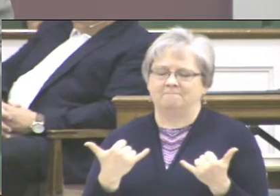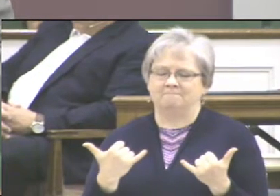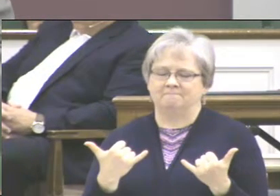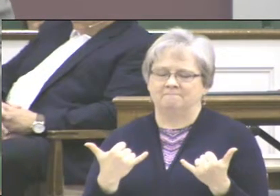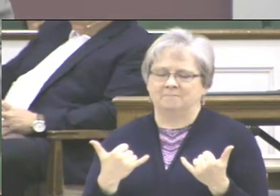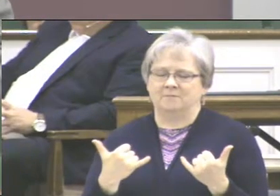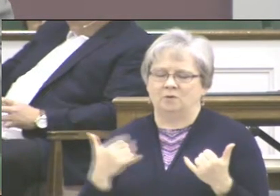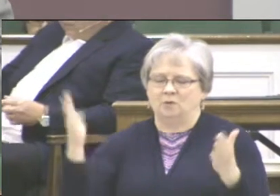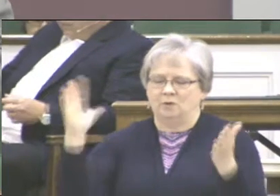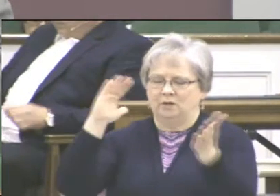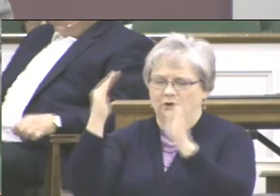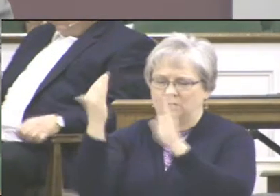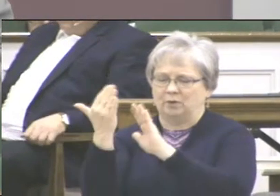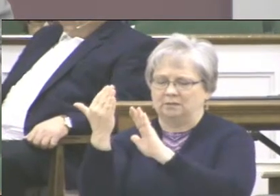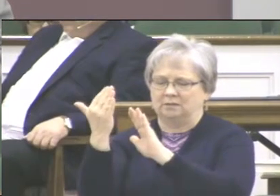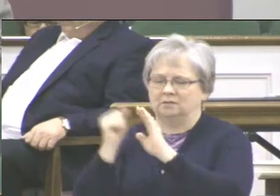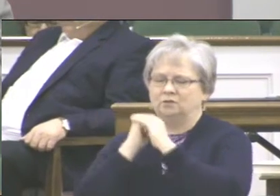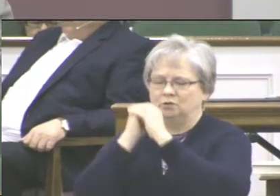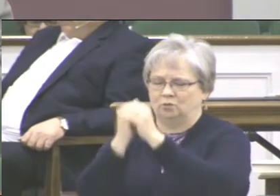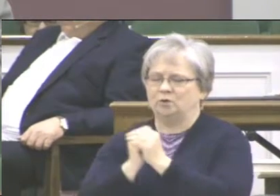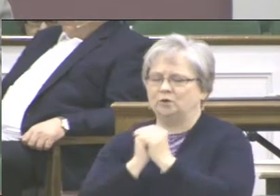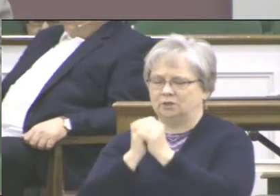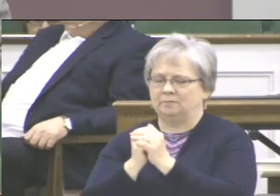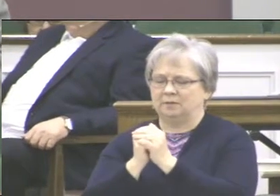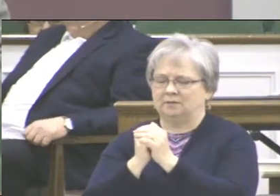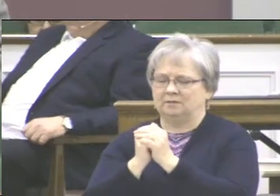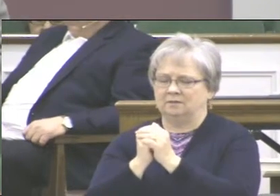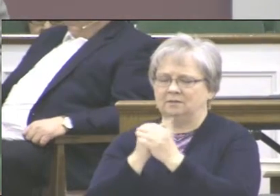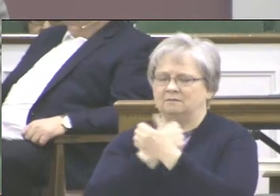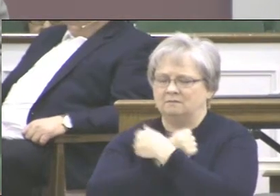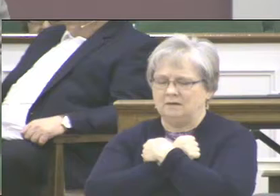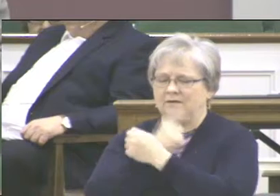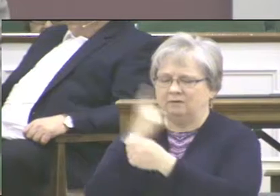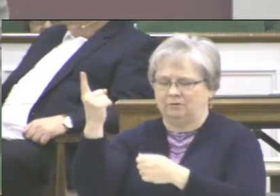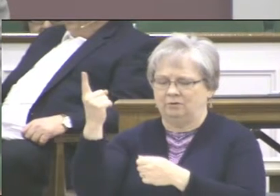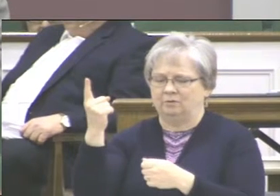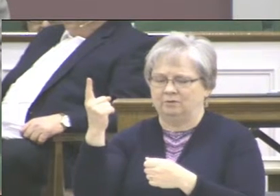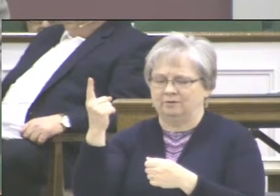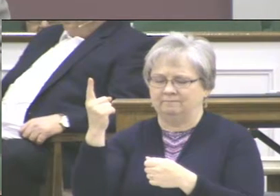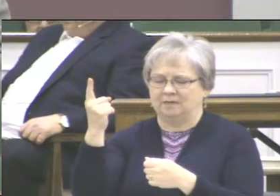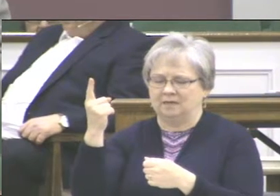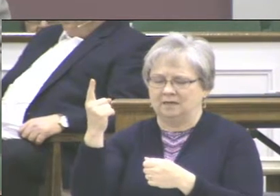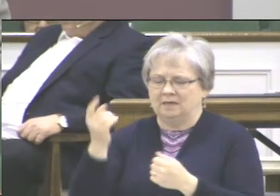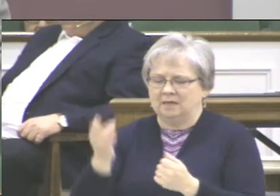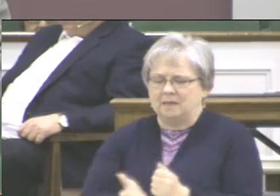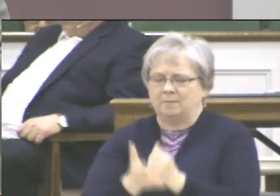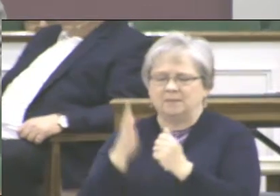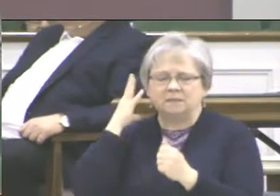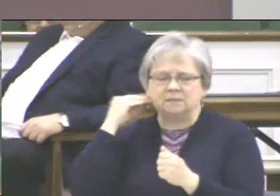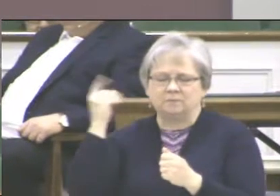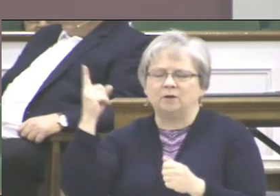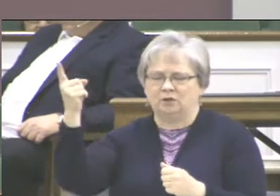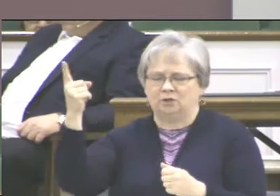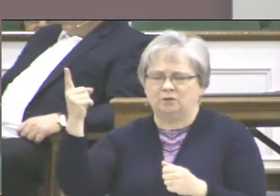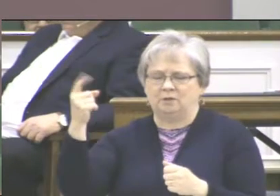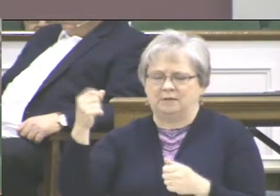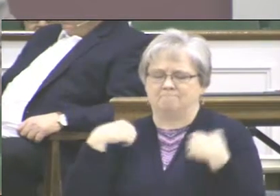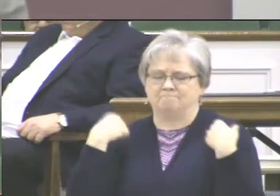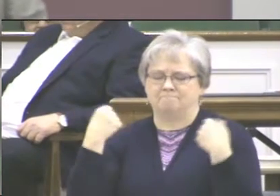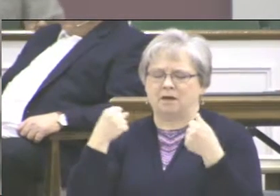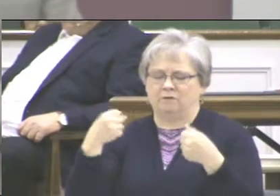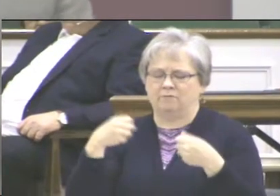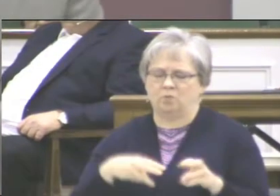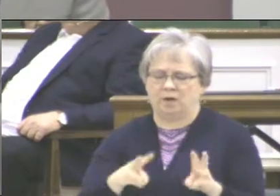and we worship and adore you and celebrate who you are. Lord, may we truly experience you in a powerful way. May